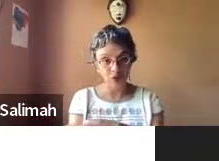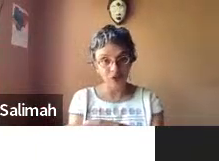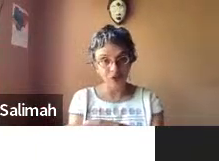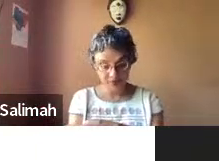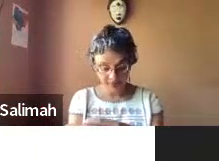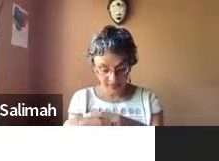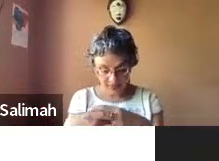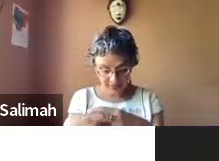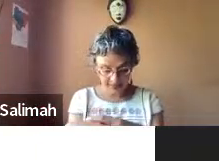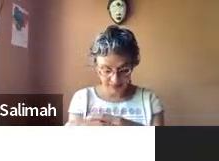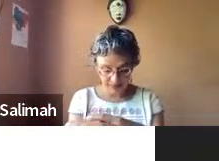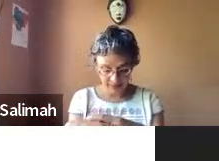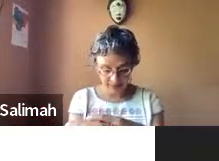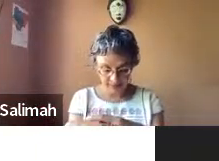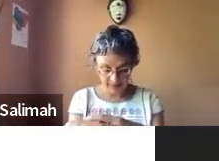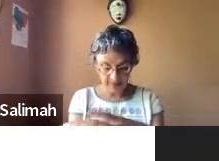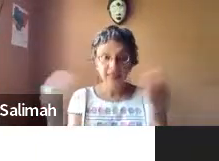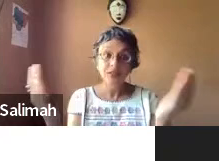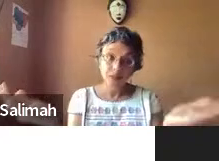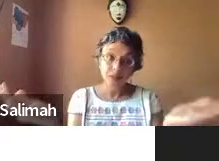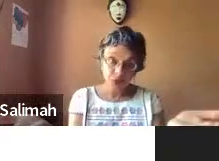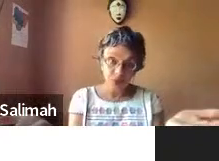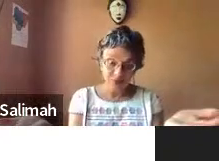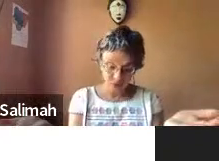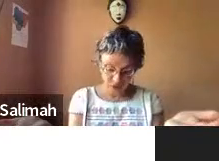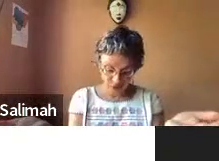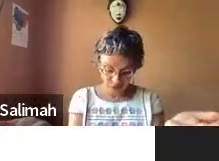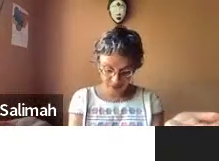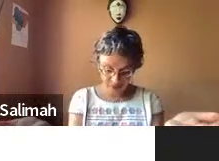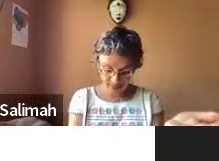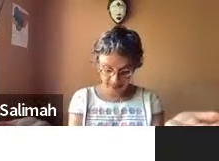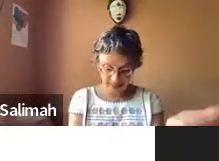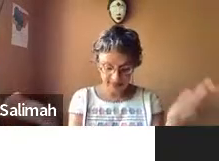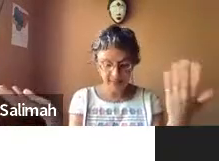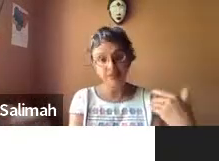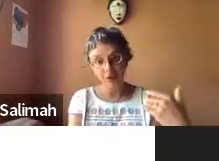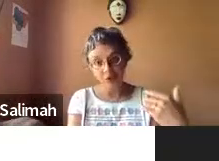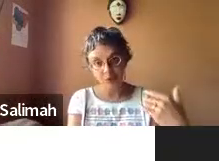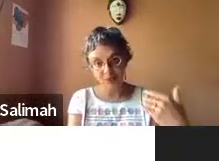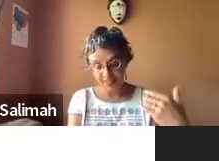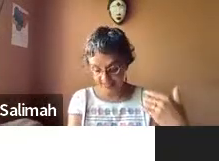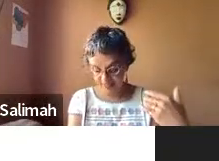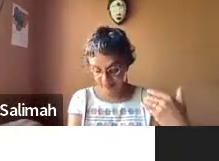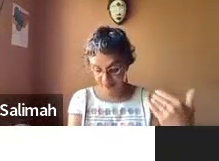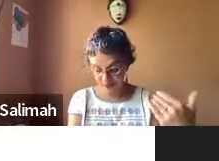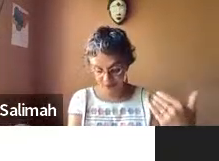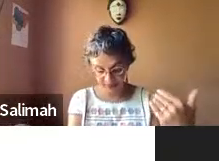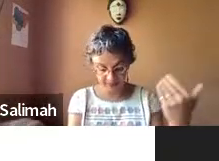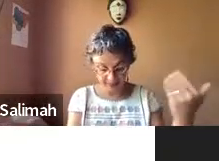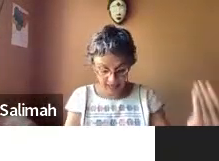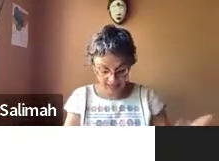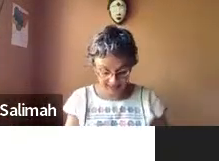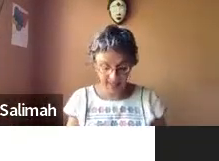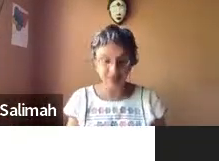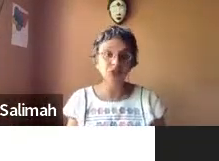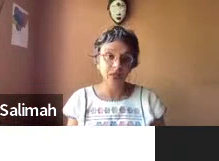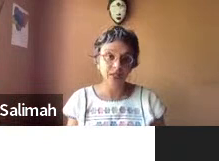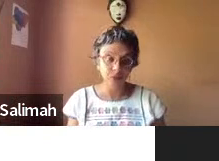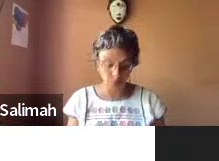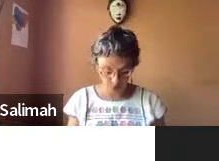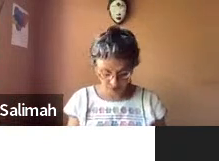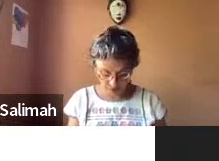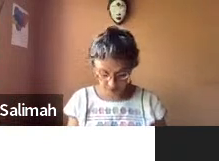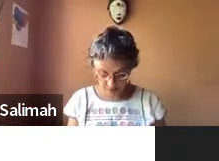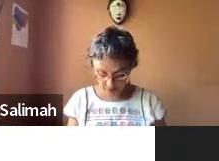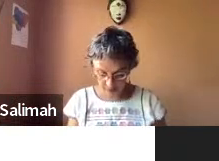care workers in Africa, the majority of which are female and not represented by unions as elsewhere